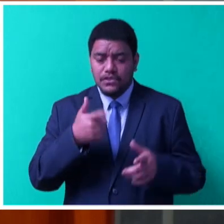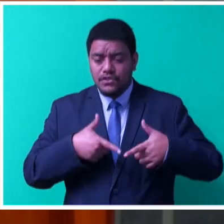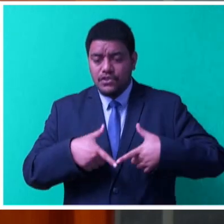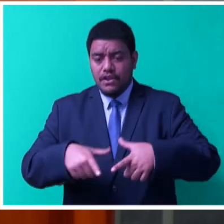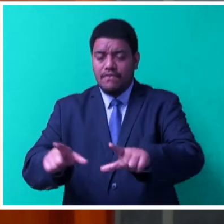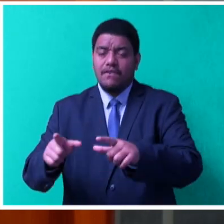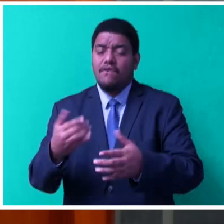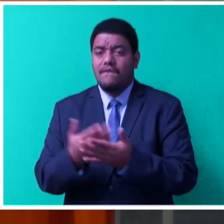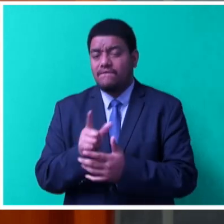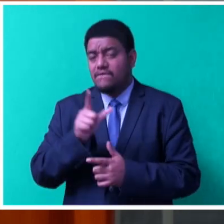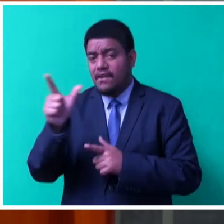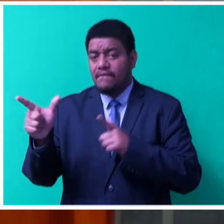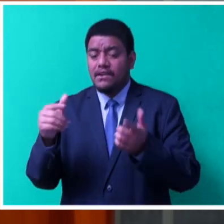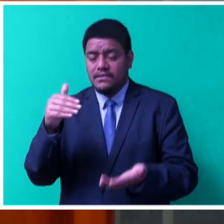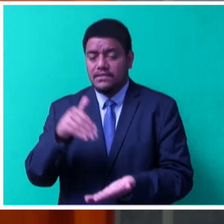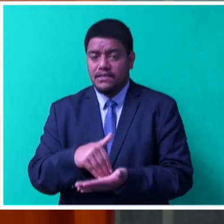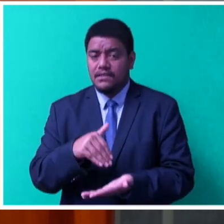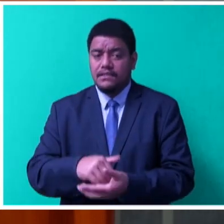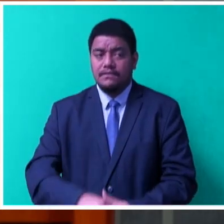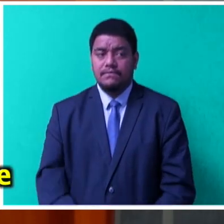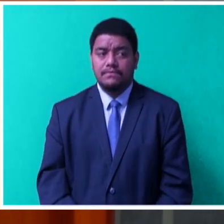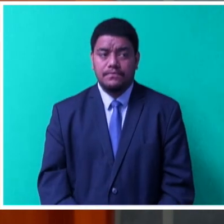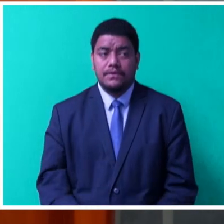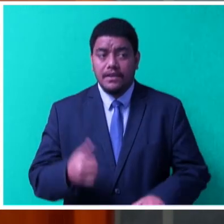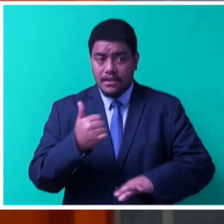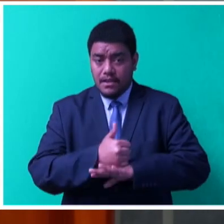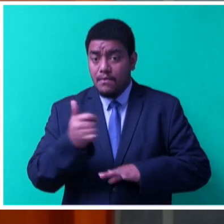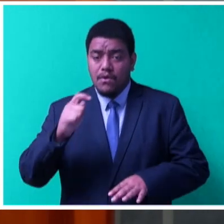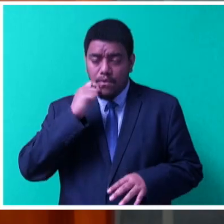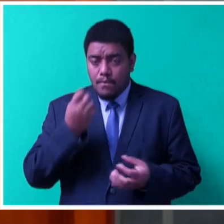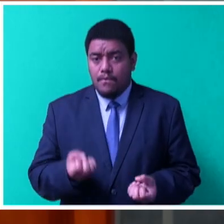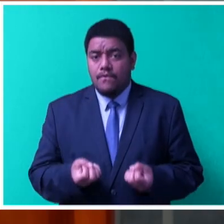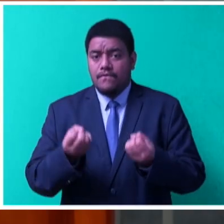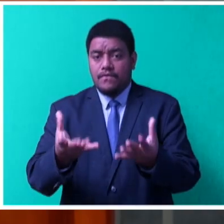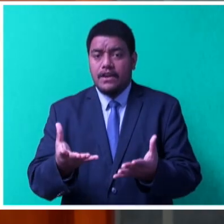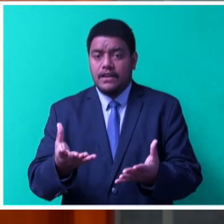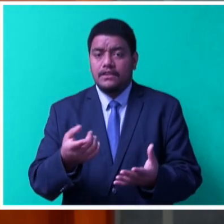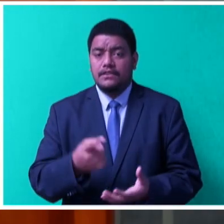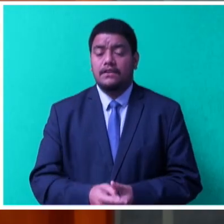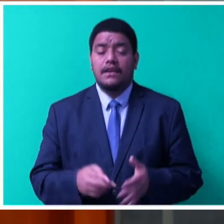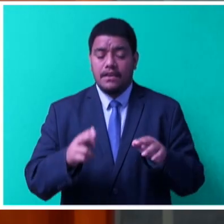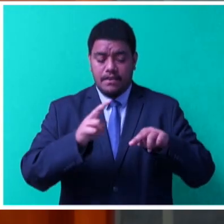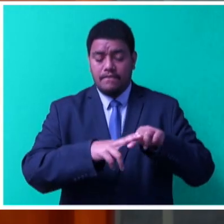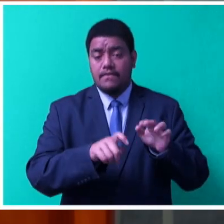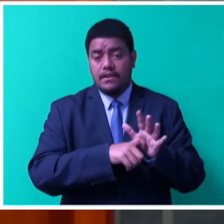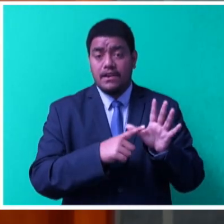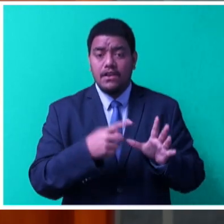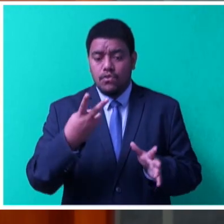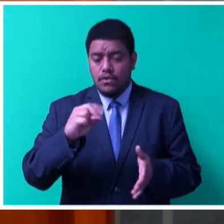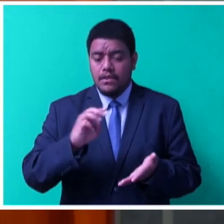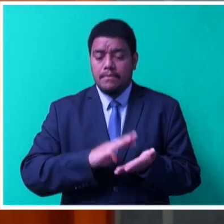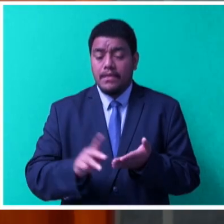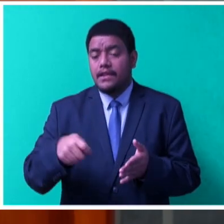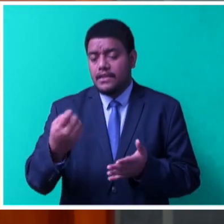urban centers, the government is providing the FRA with a sum of 20 million in the next